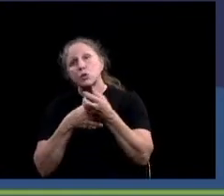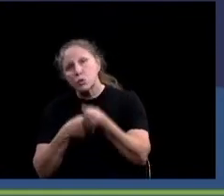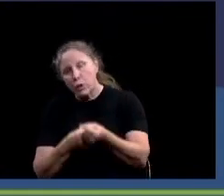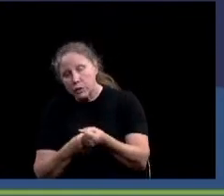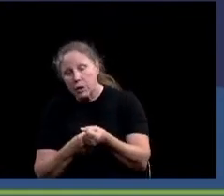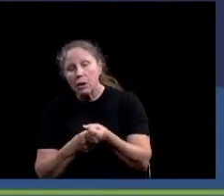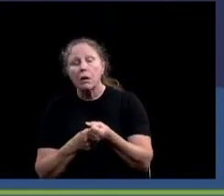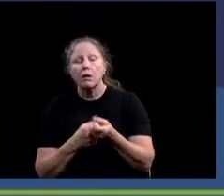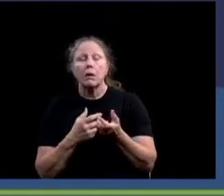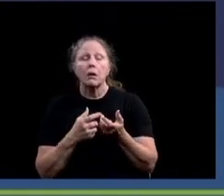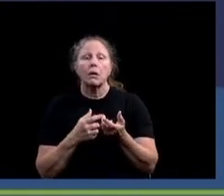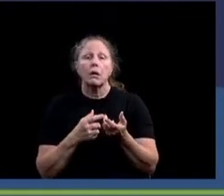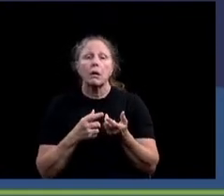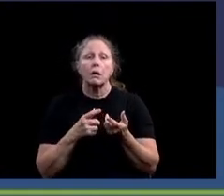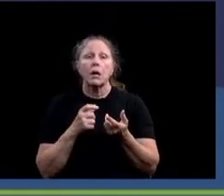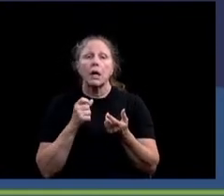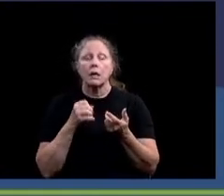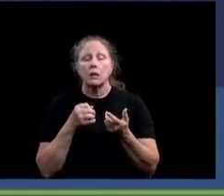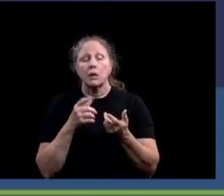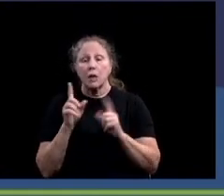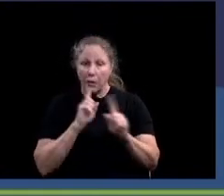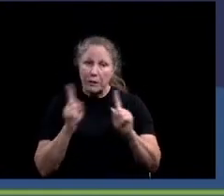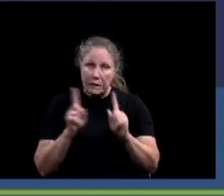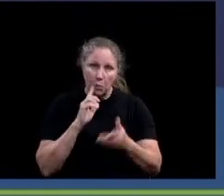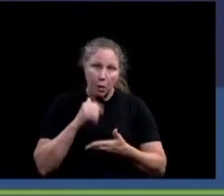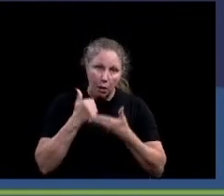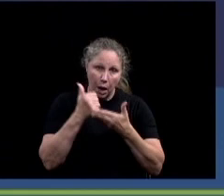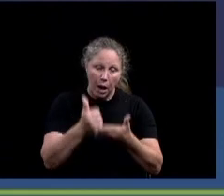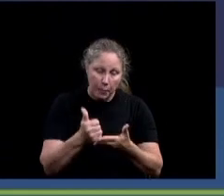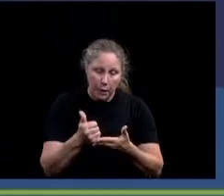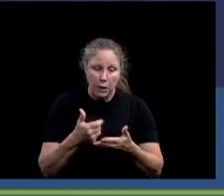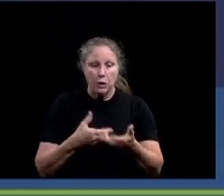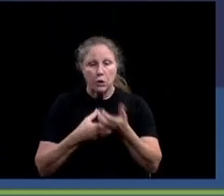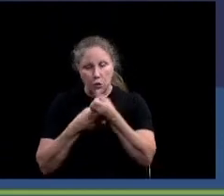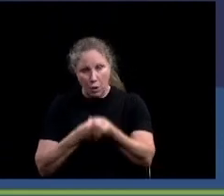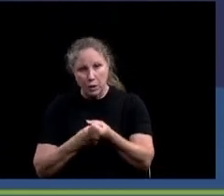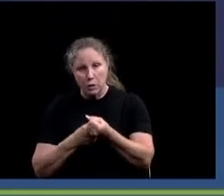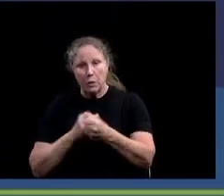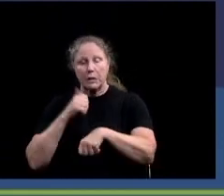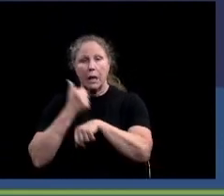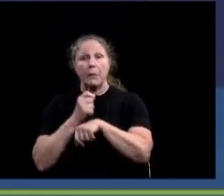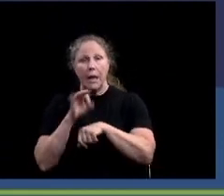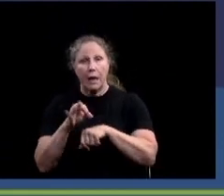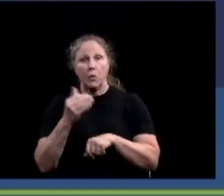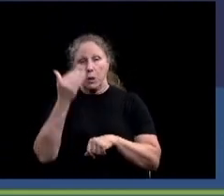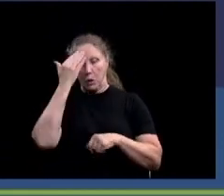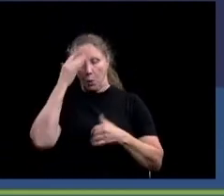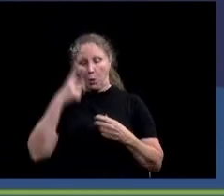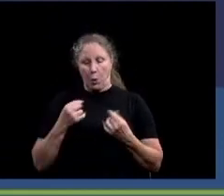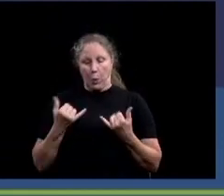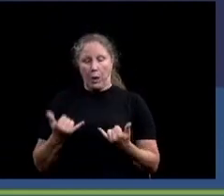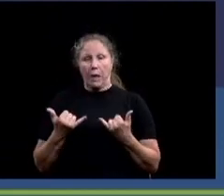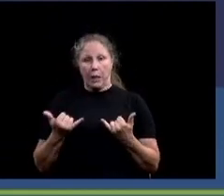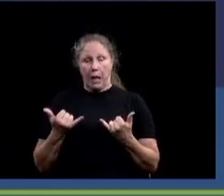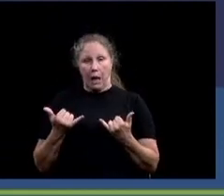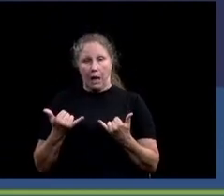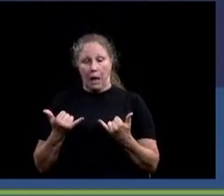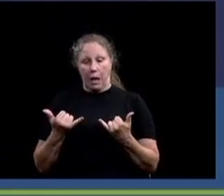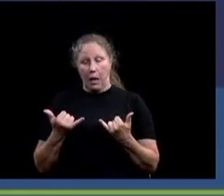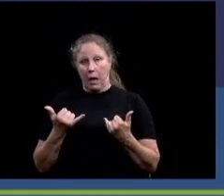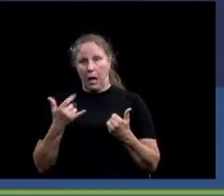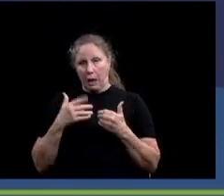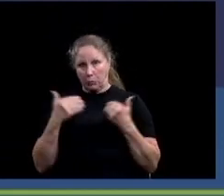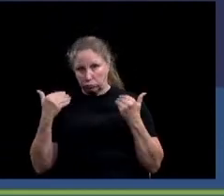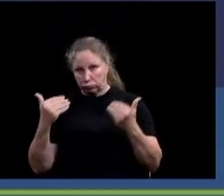is more established when we know where we are today and can move from there. So I would just